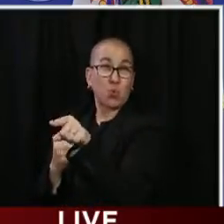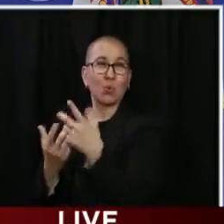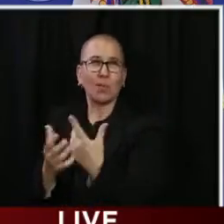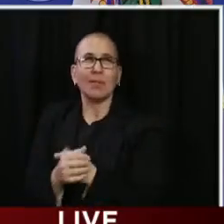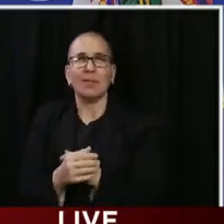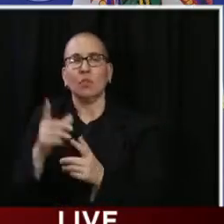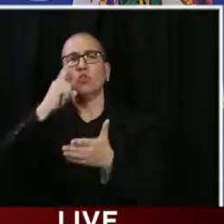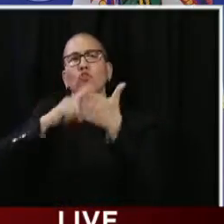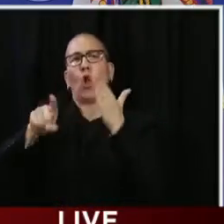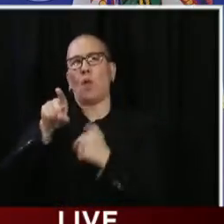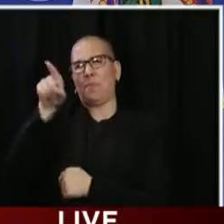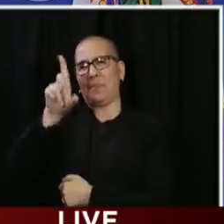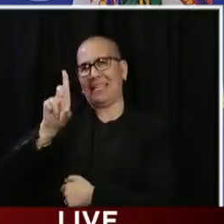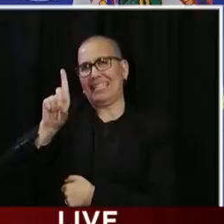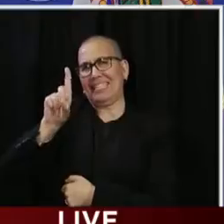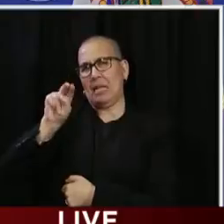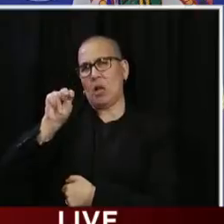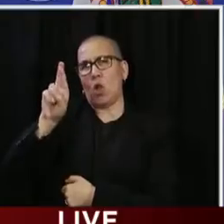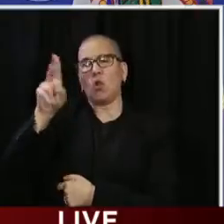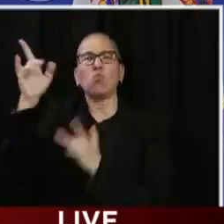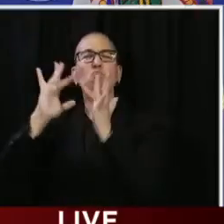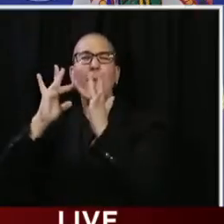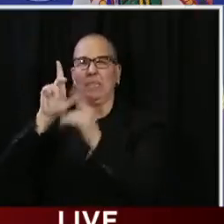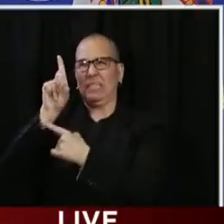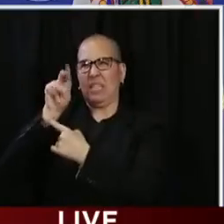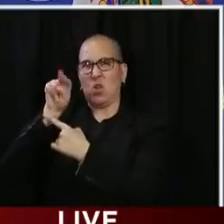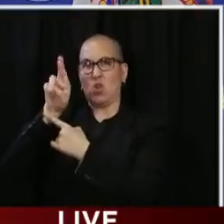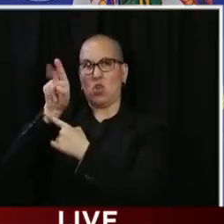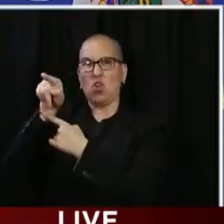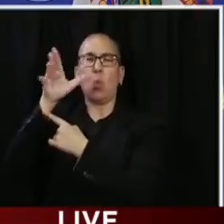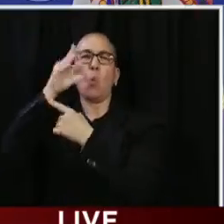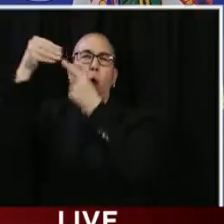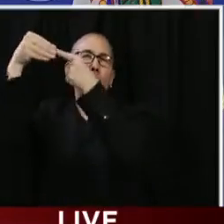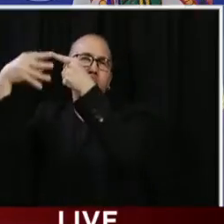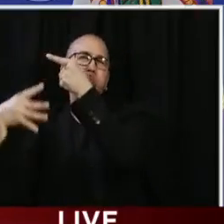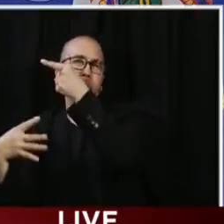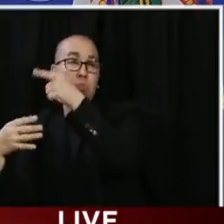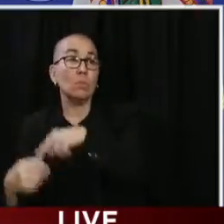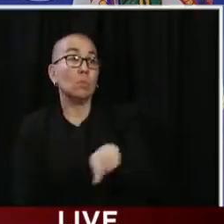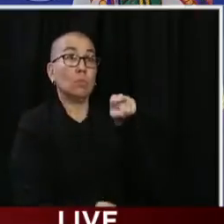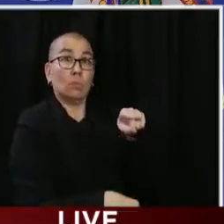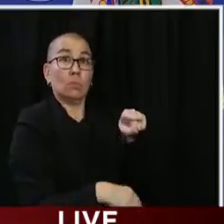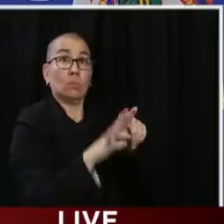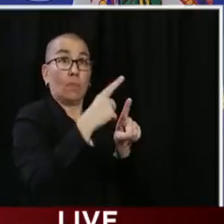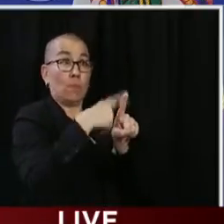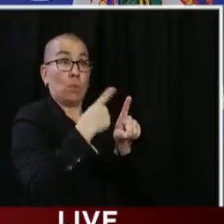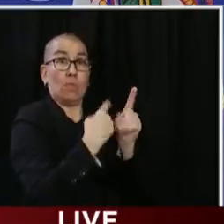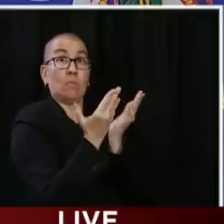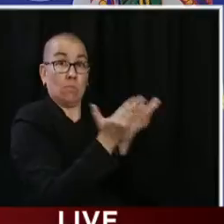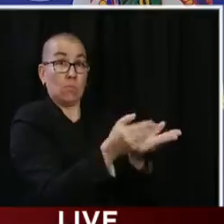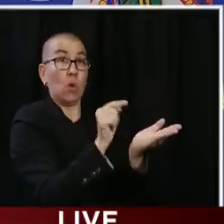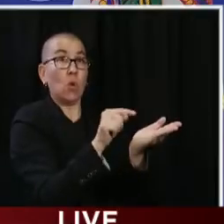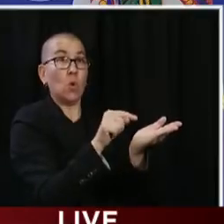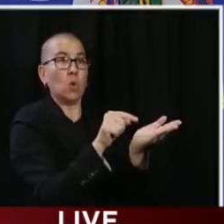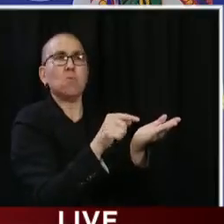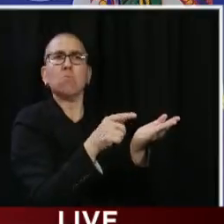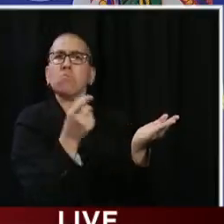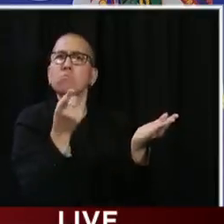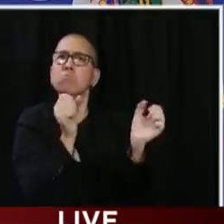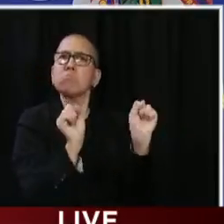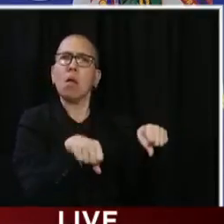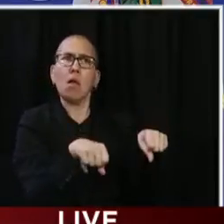and the captain, unless you're all a family, and then it's okay to be close as per the usual guidelines. So lots more on the DNR's website there